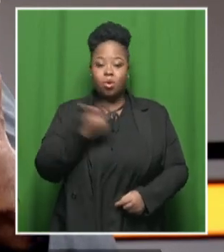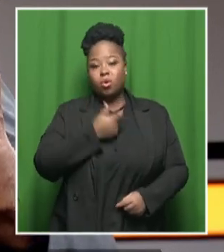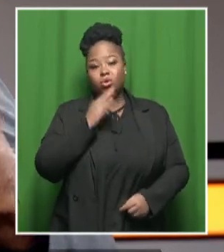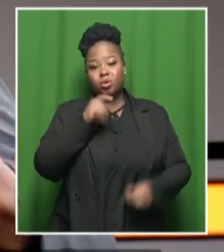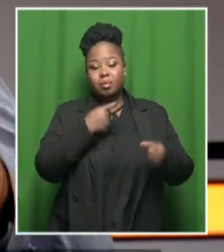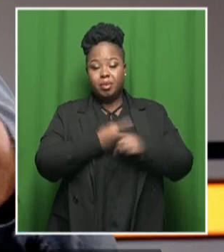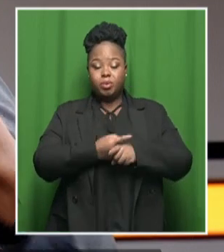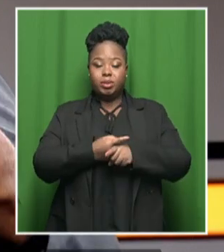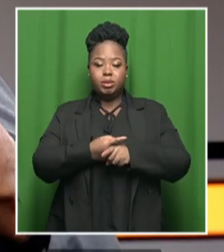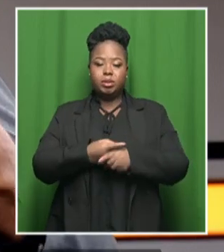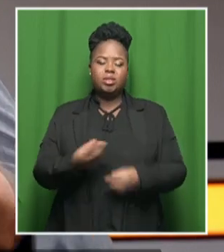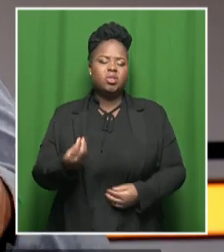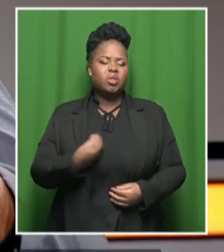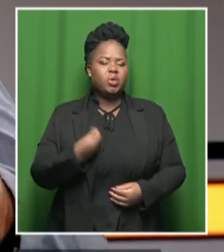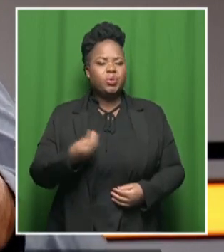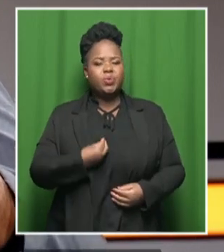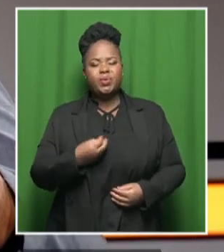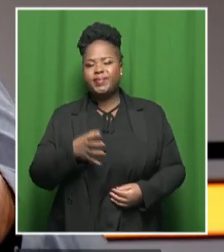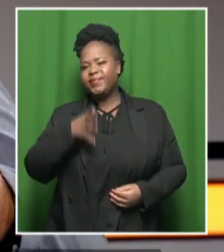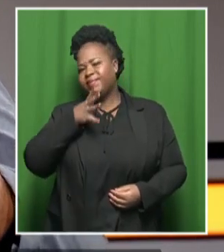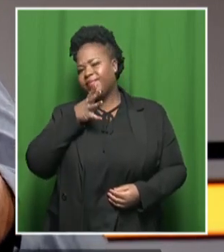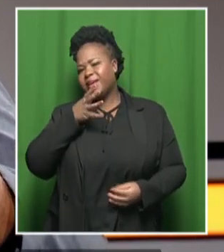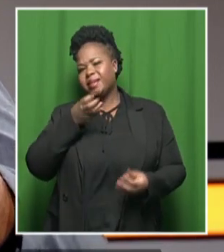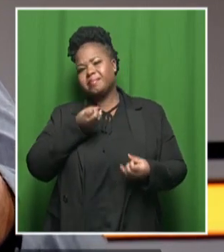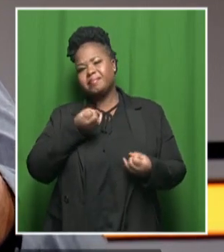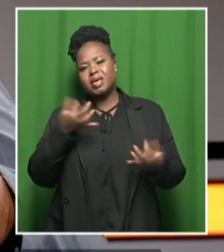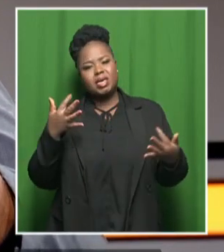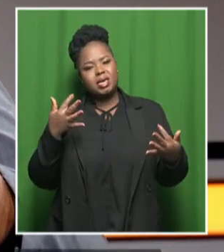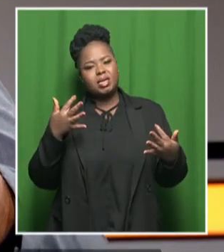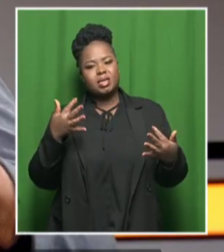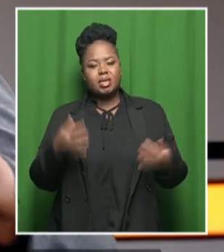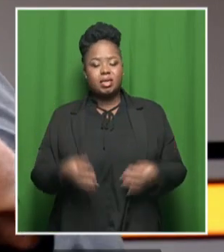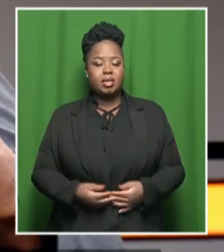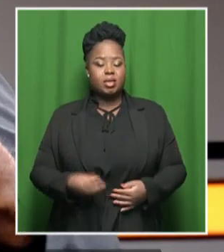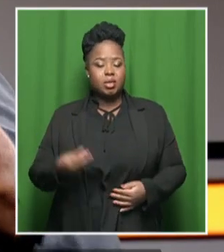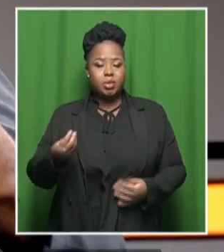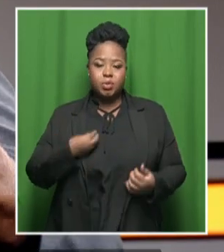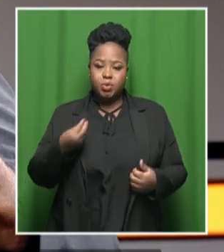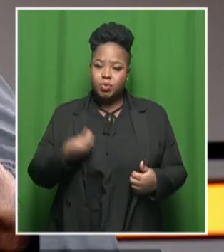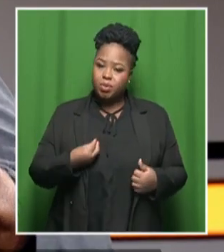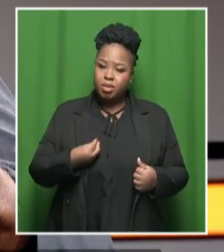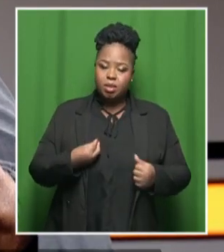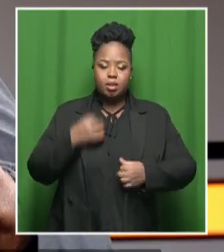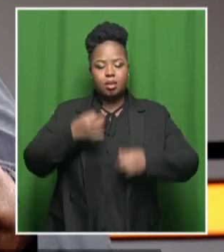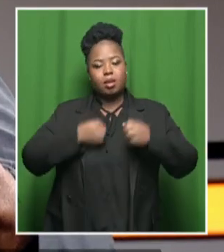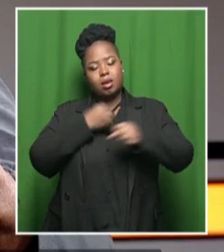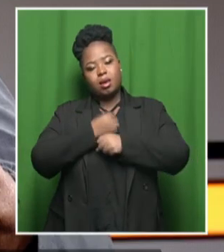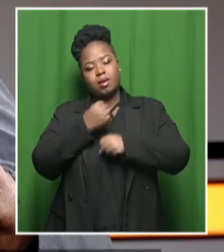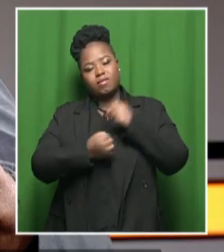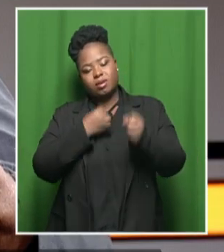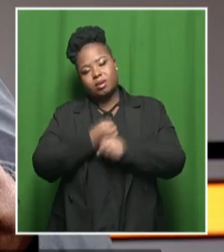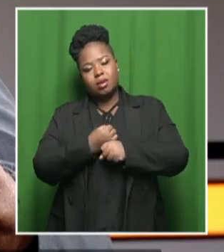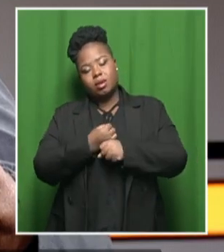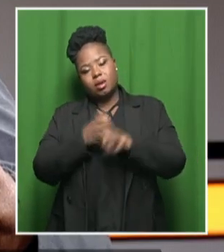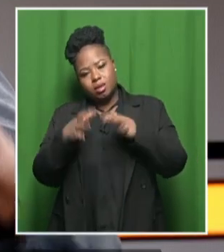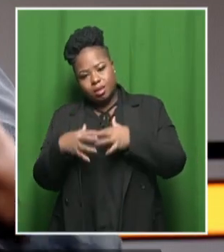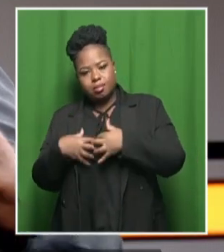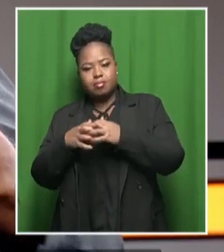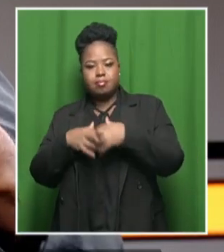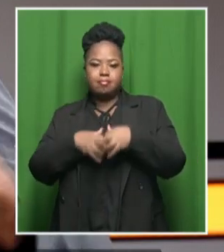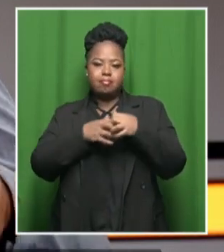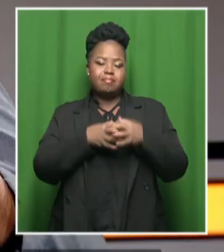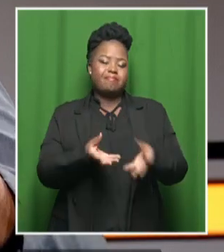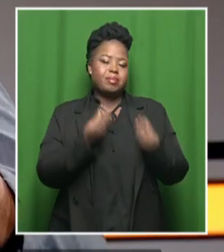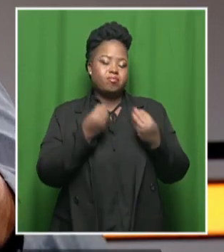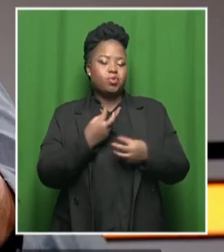bulge. Millions of young people come to the labor market every year in Africa. How to